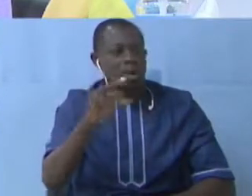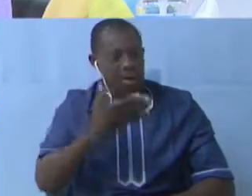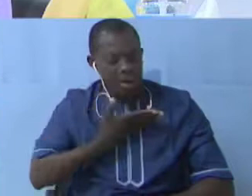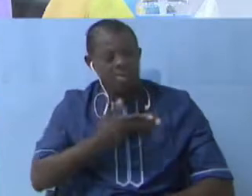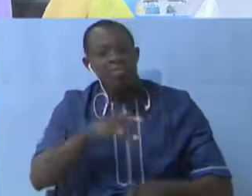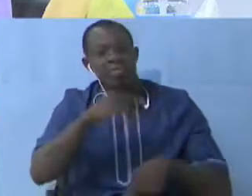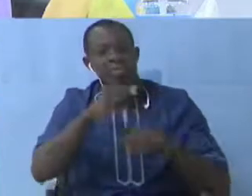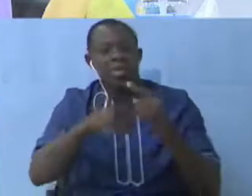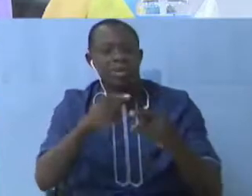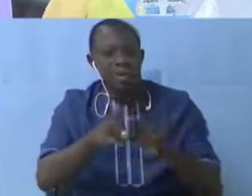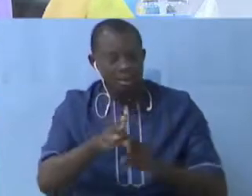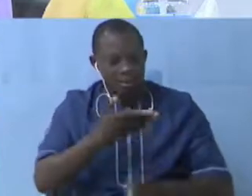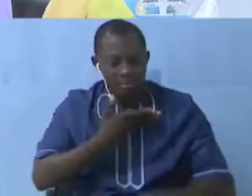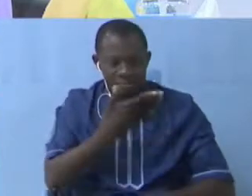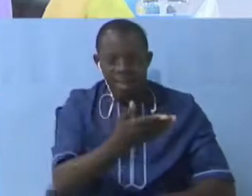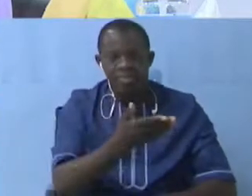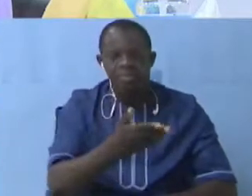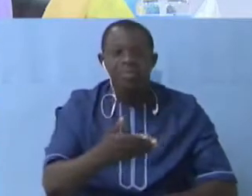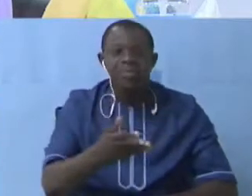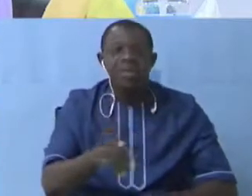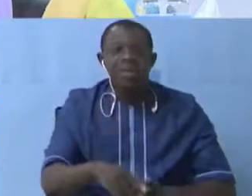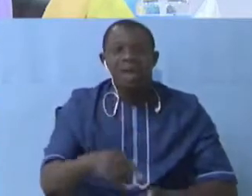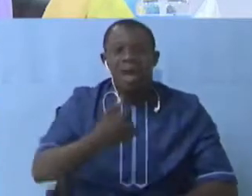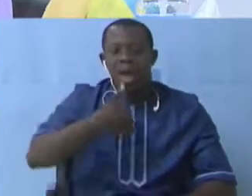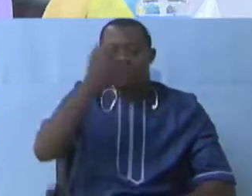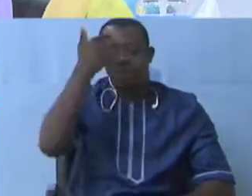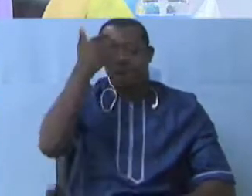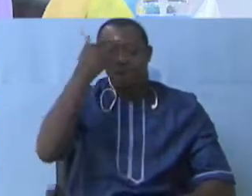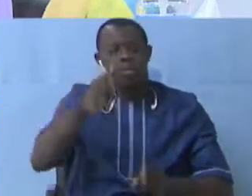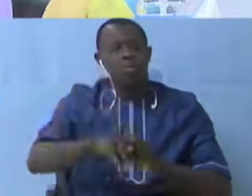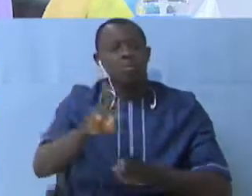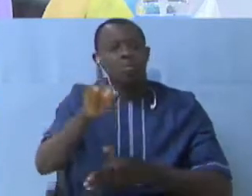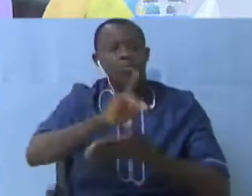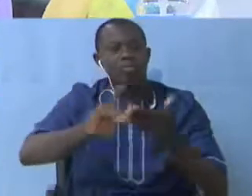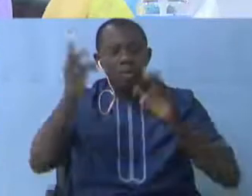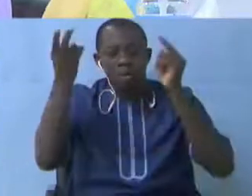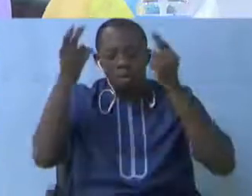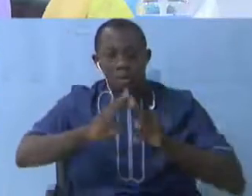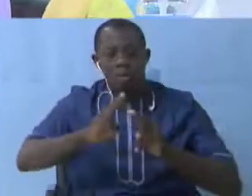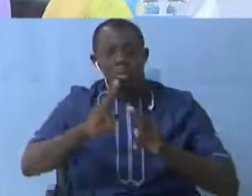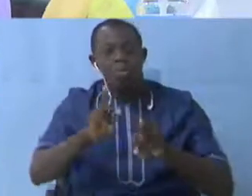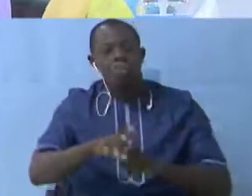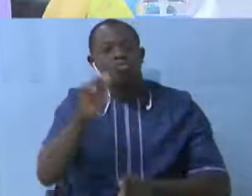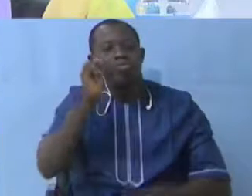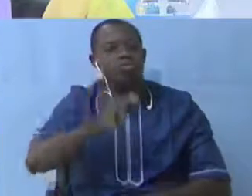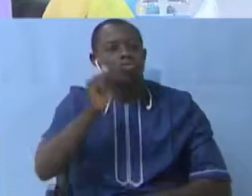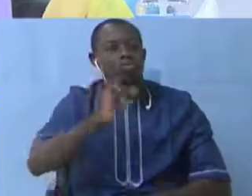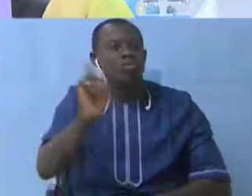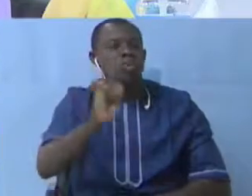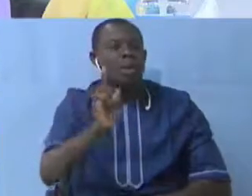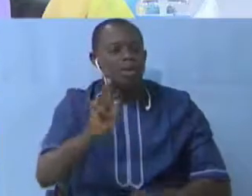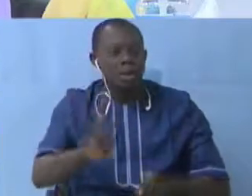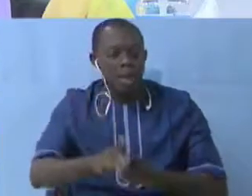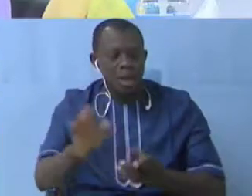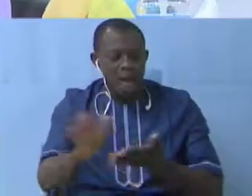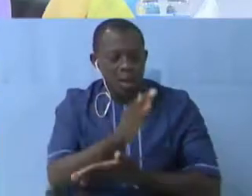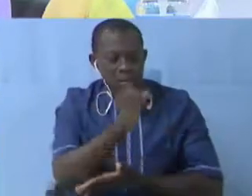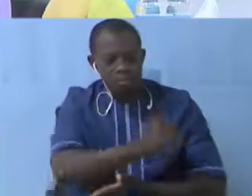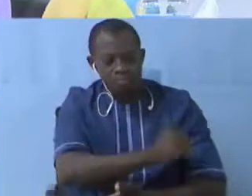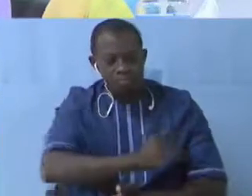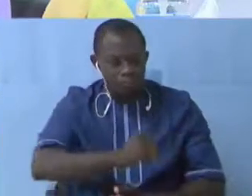yàq deri nit. But I think the provision that were mostly used treason,